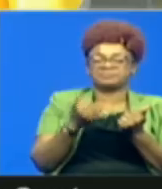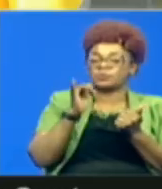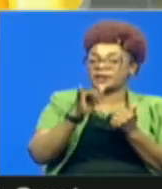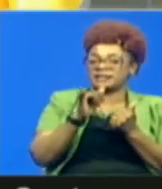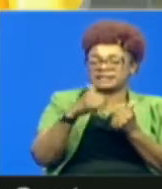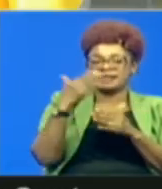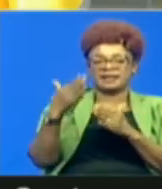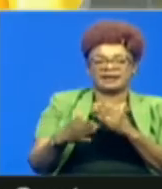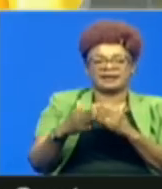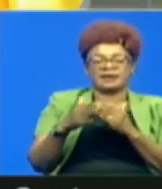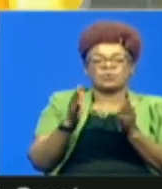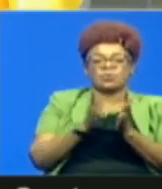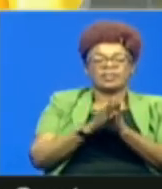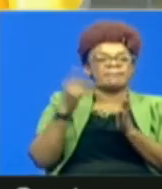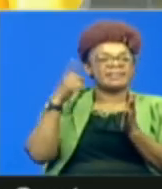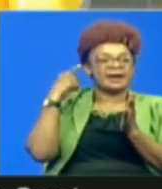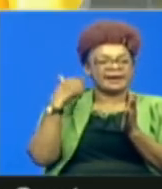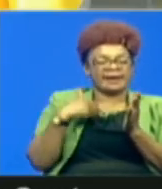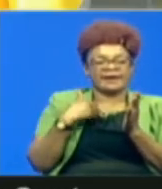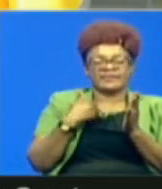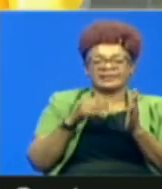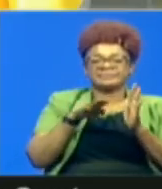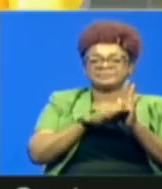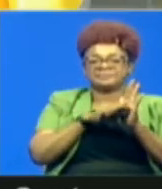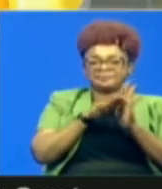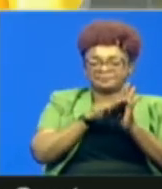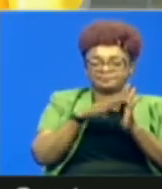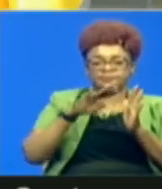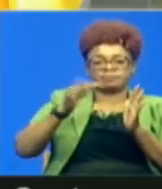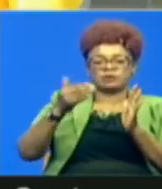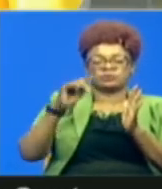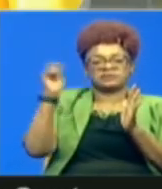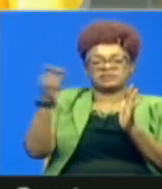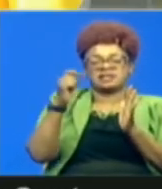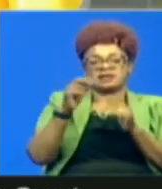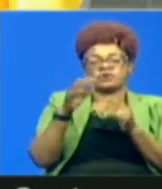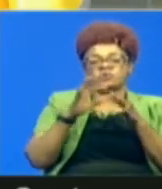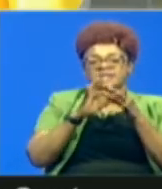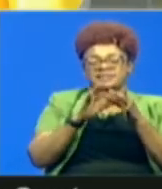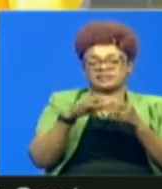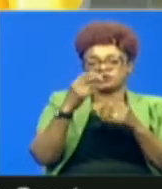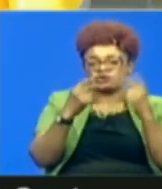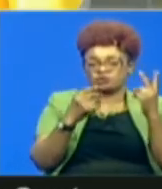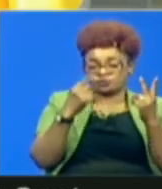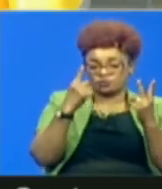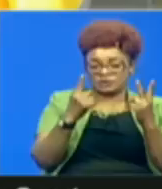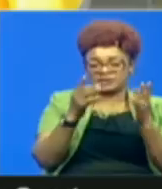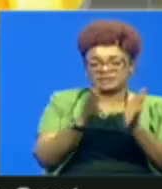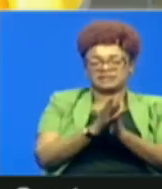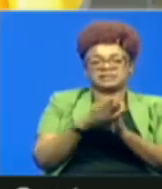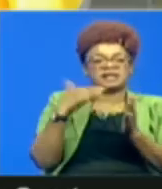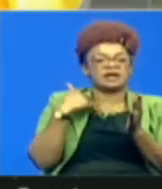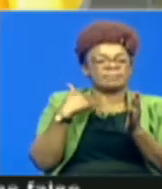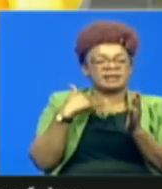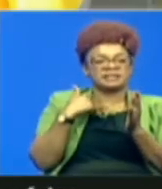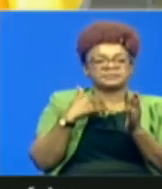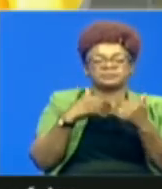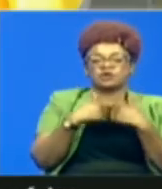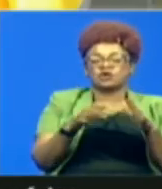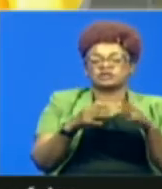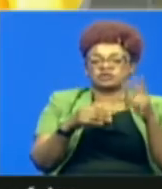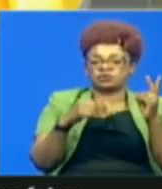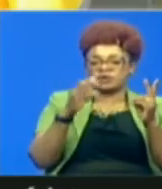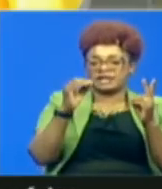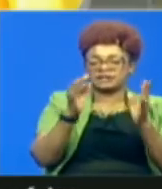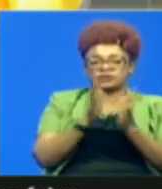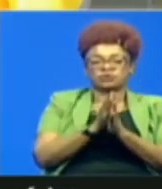the Slam Boys being edged by bottom-placed Mount Kenya United 2-1 as Kariobangi Sharks lost 2-0 at home